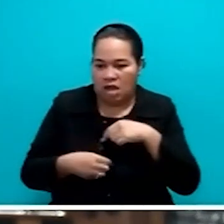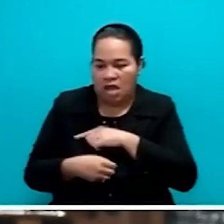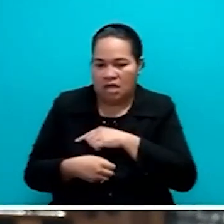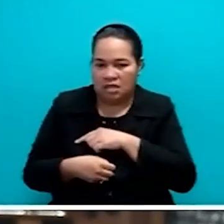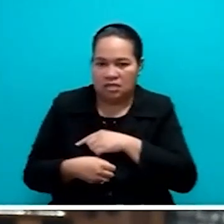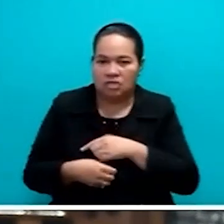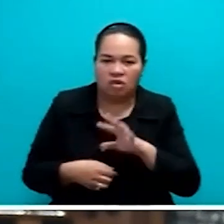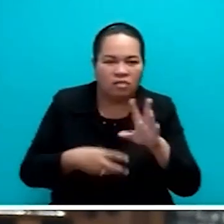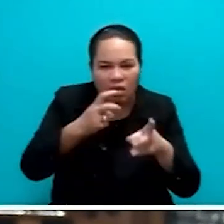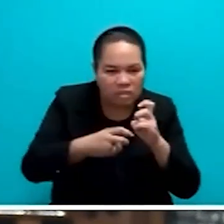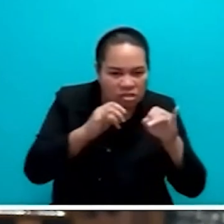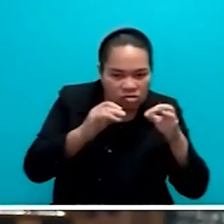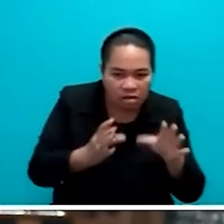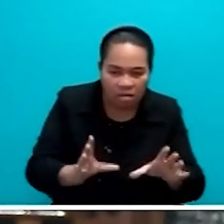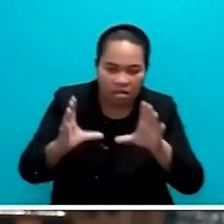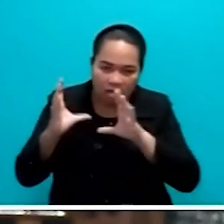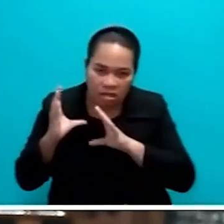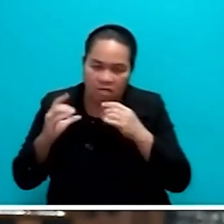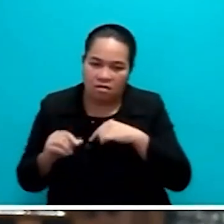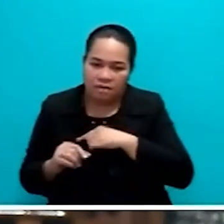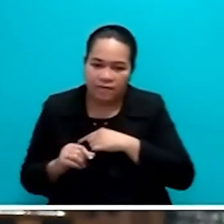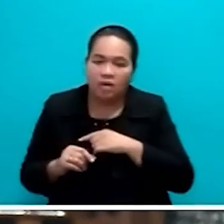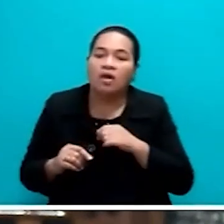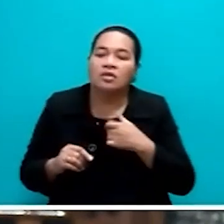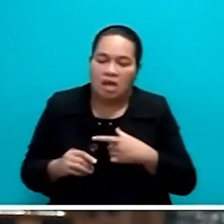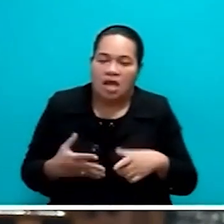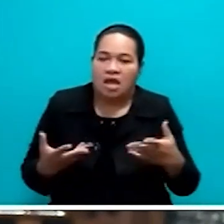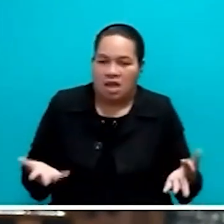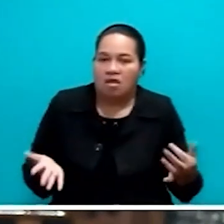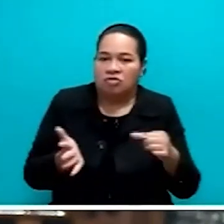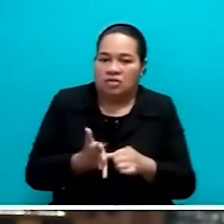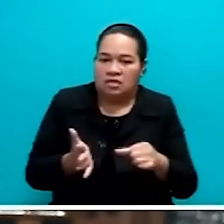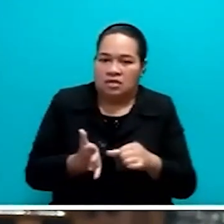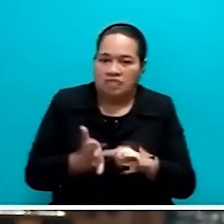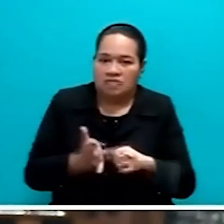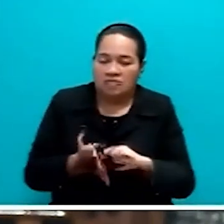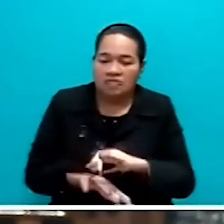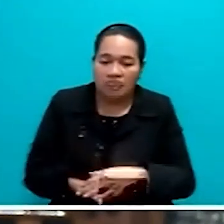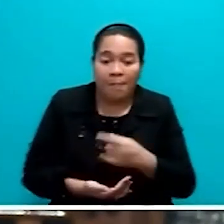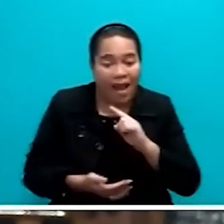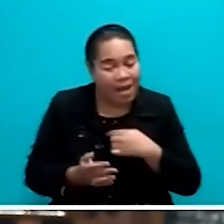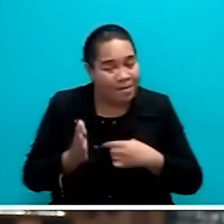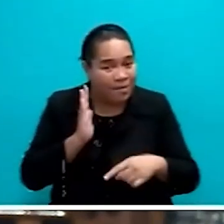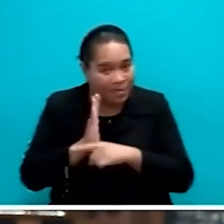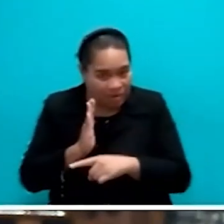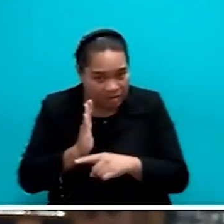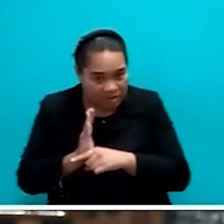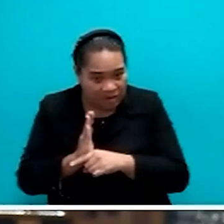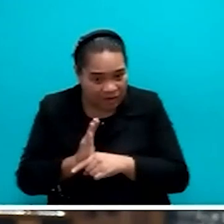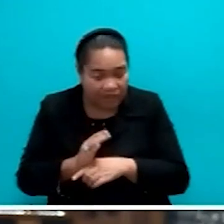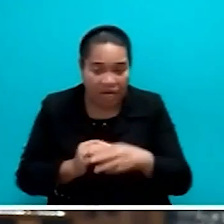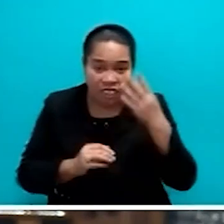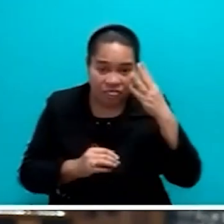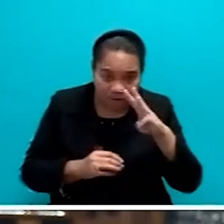of employment opportunities and hardships faced by our citizens. I'm optimistic that the $3